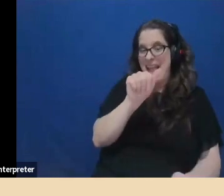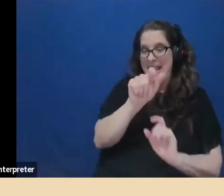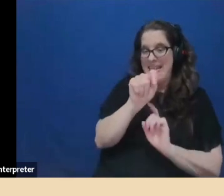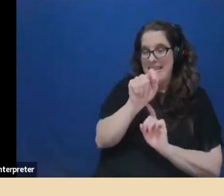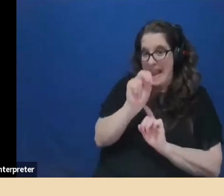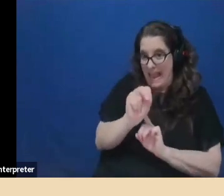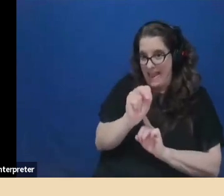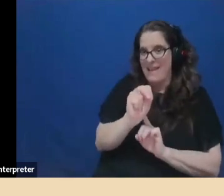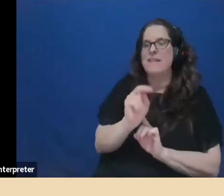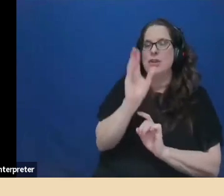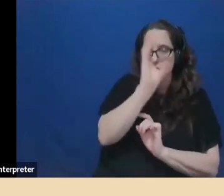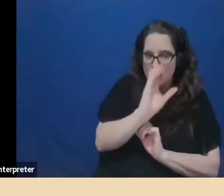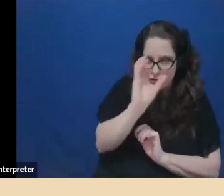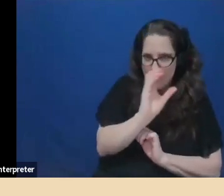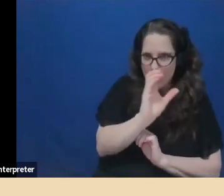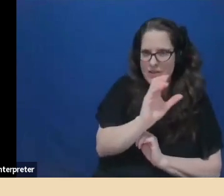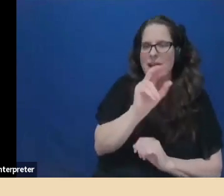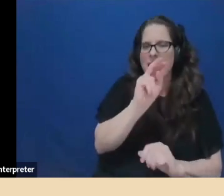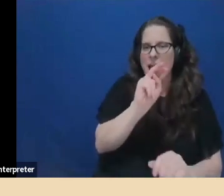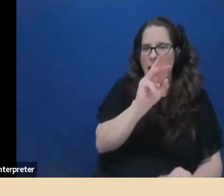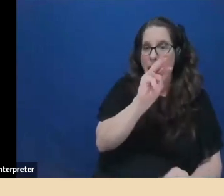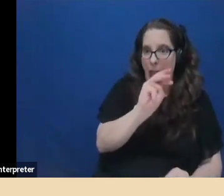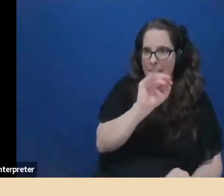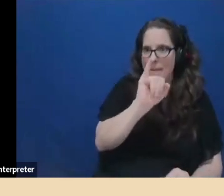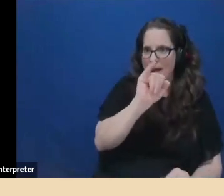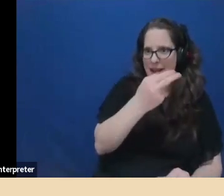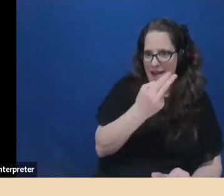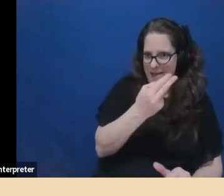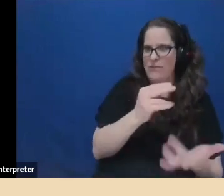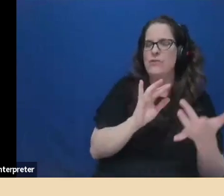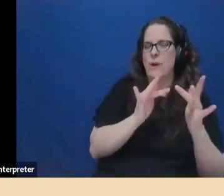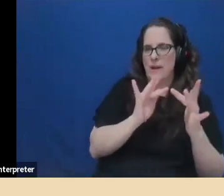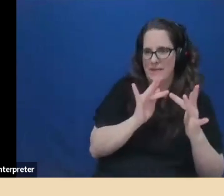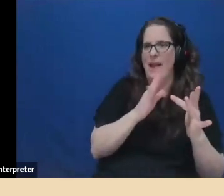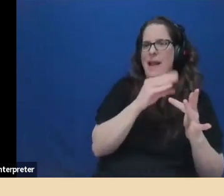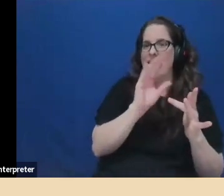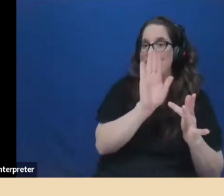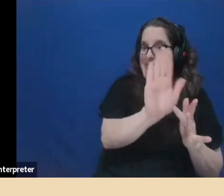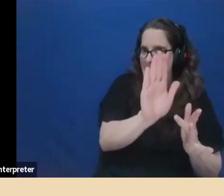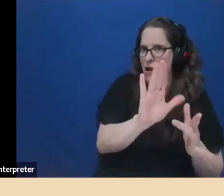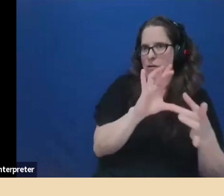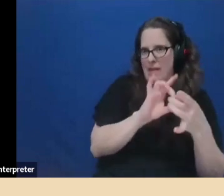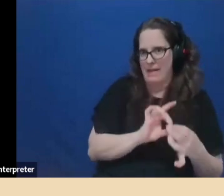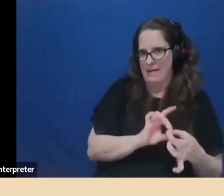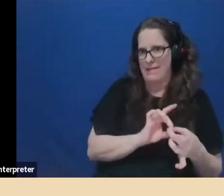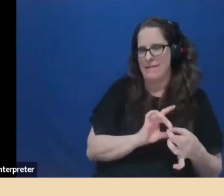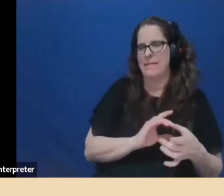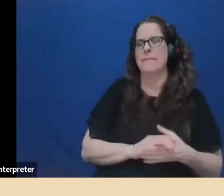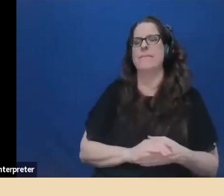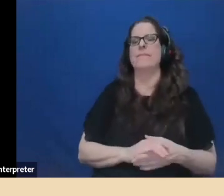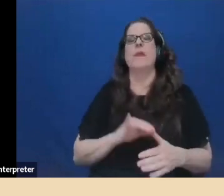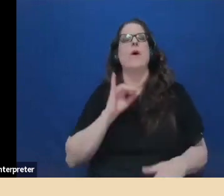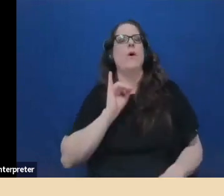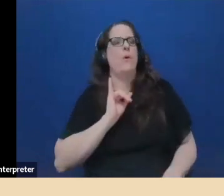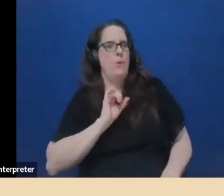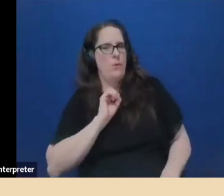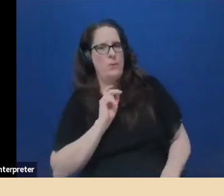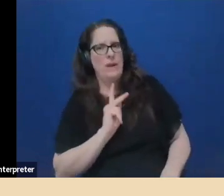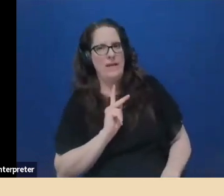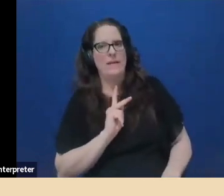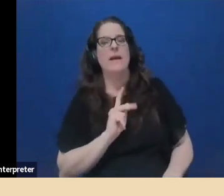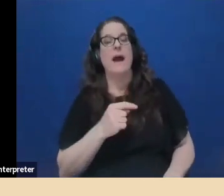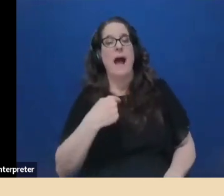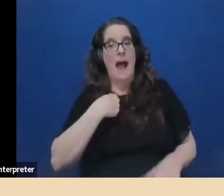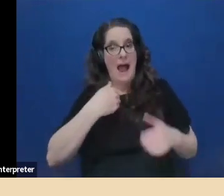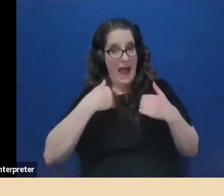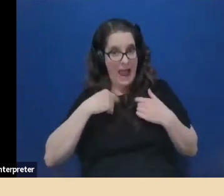MIH website. Yes, and those all the pages links that only. and all the Okay. links that they have. Okay. Because I have friends who are